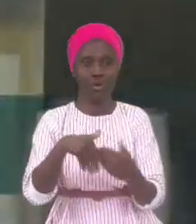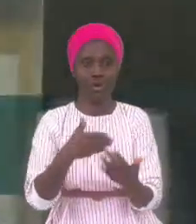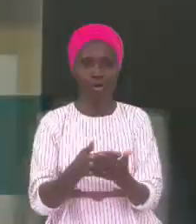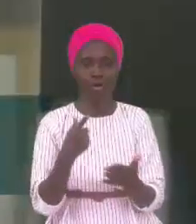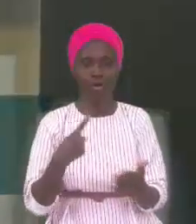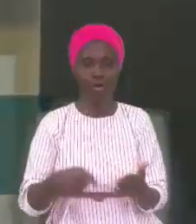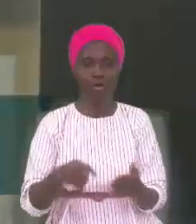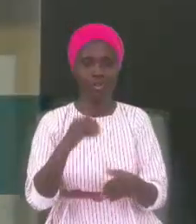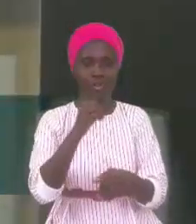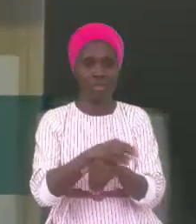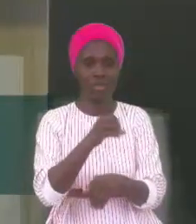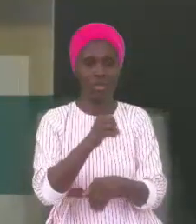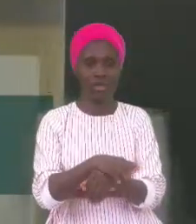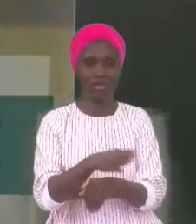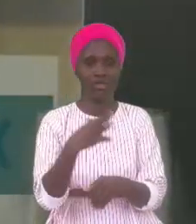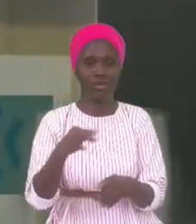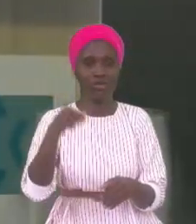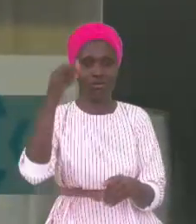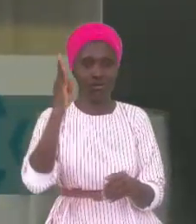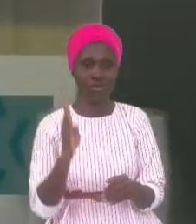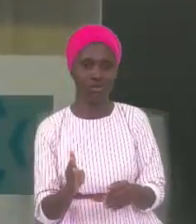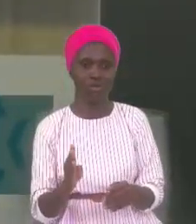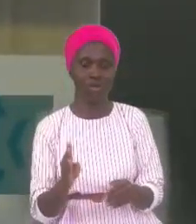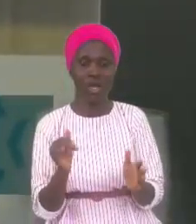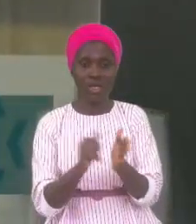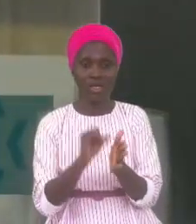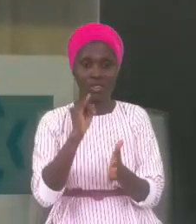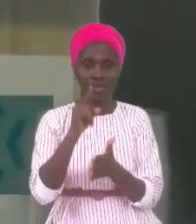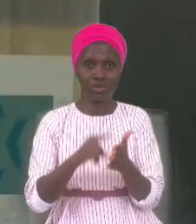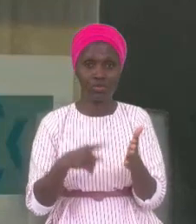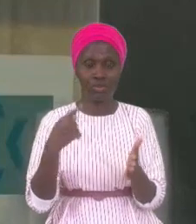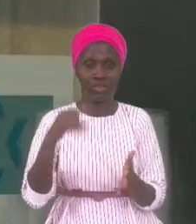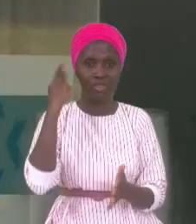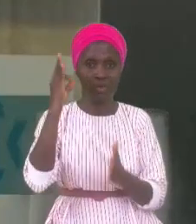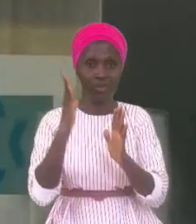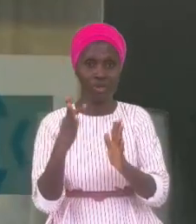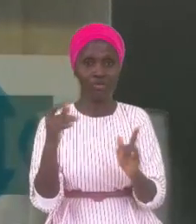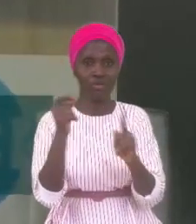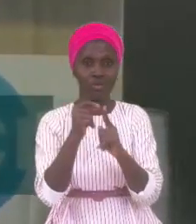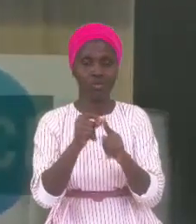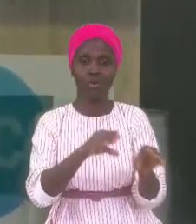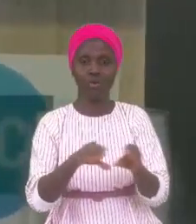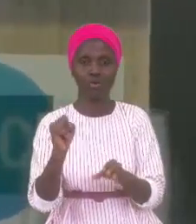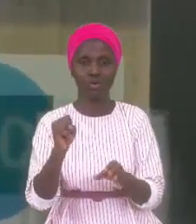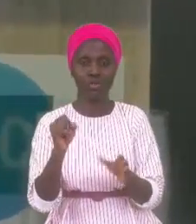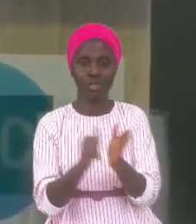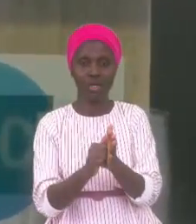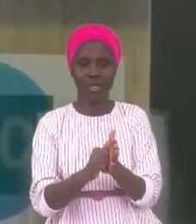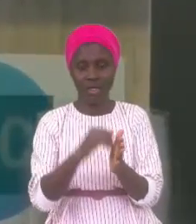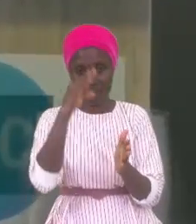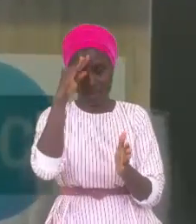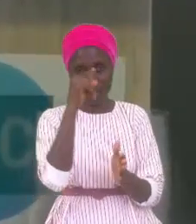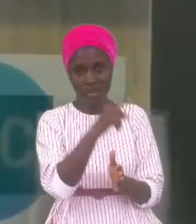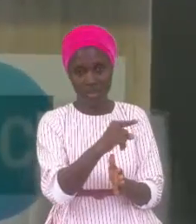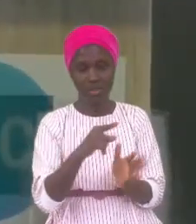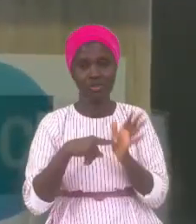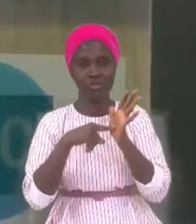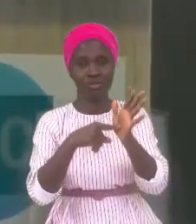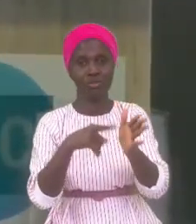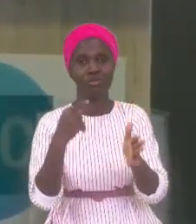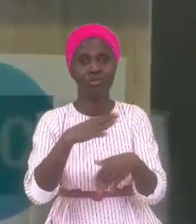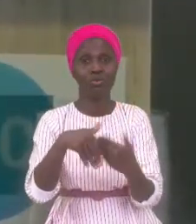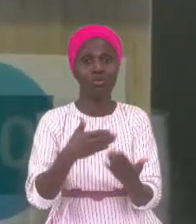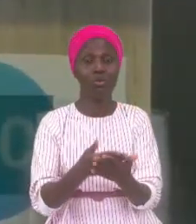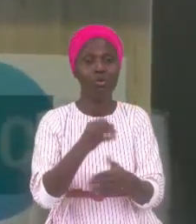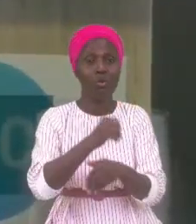of the word does. That's what the preacher of the word does, that he declares the whole counsel of God. We're